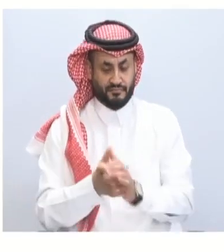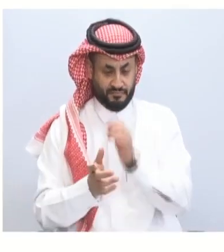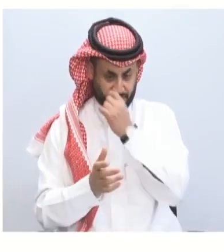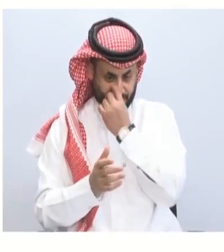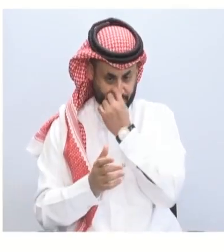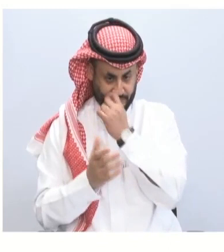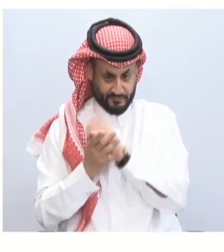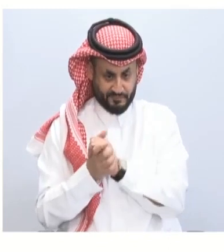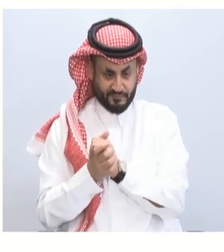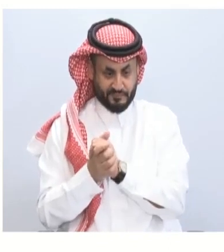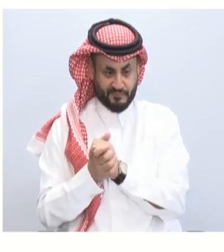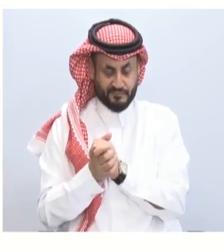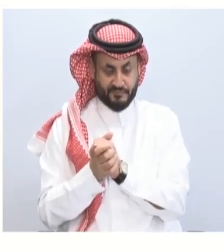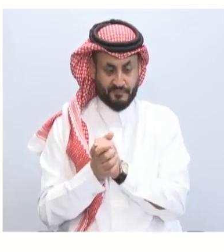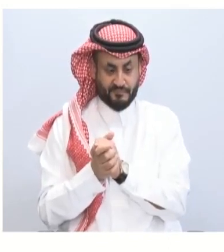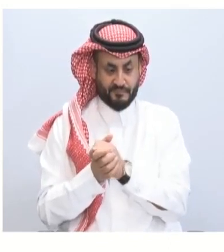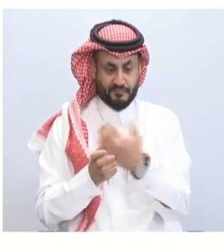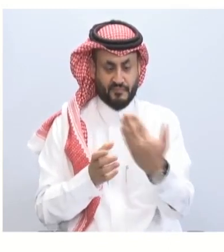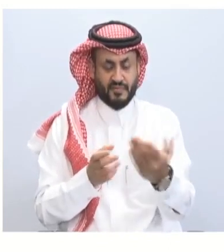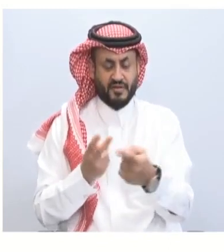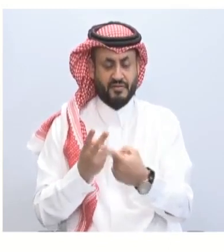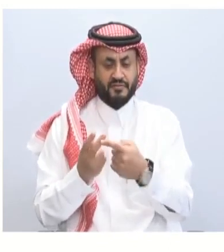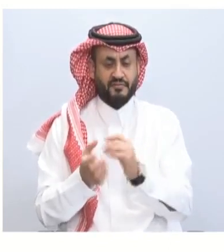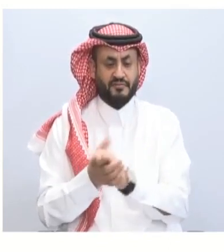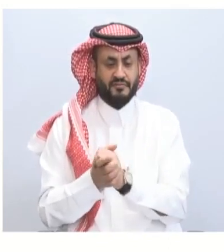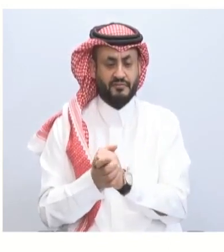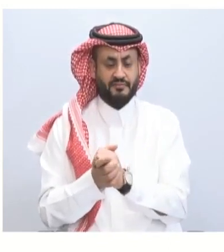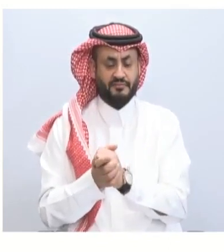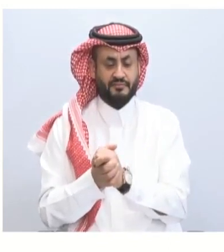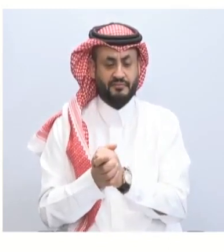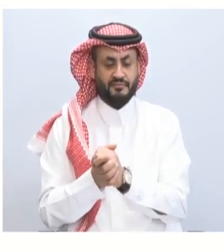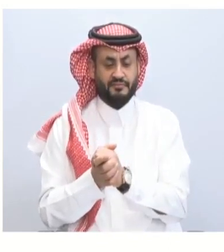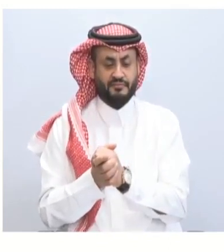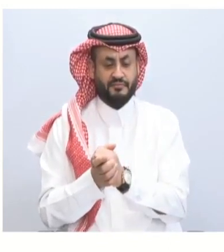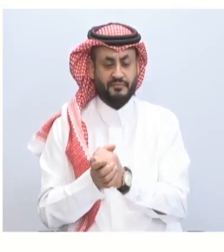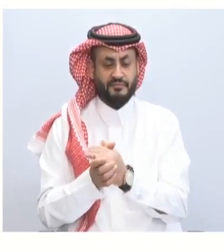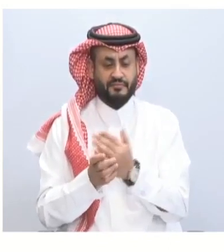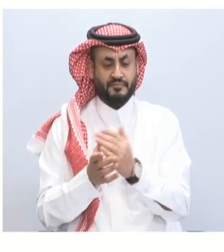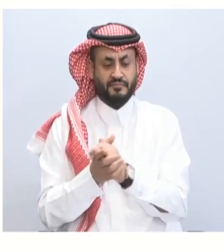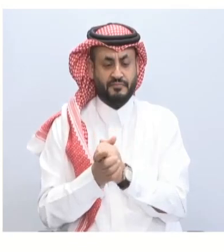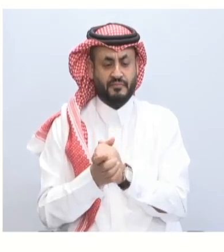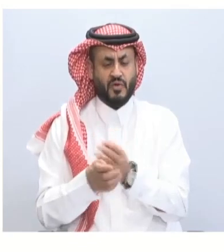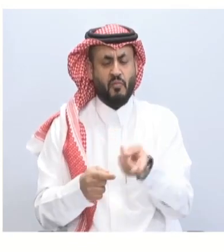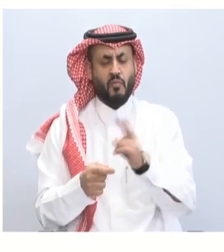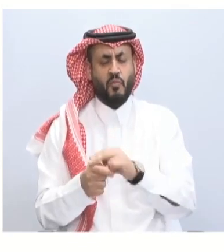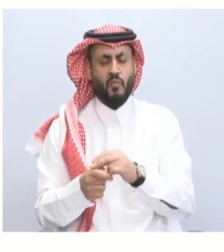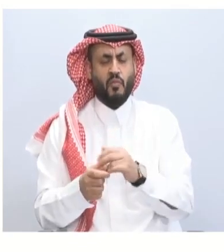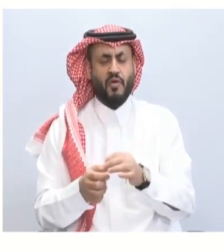been overhyped. Now we can say that something is overhyped, or in other words, it can be